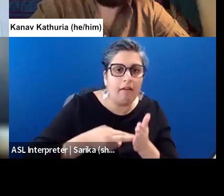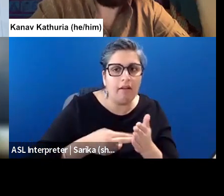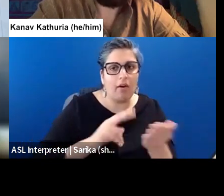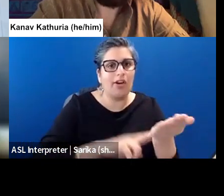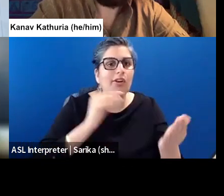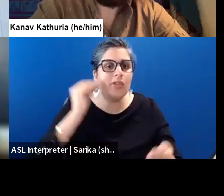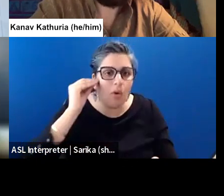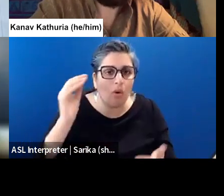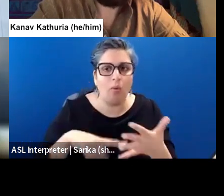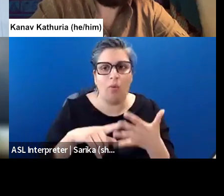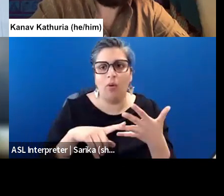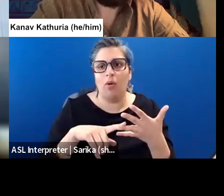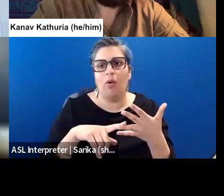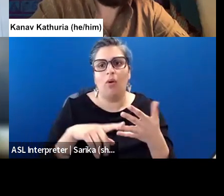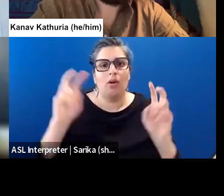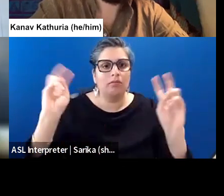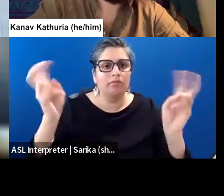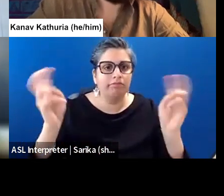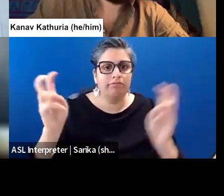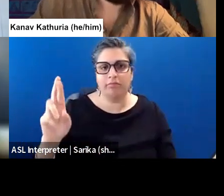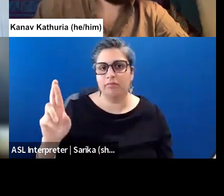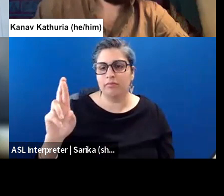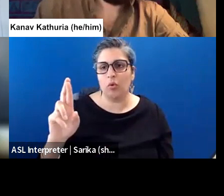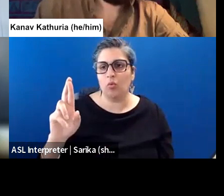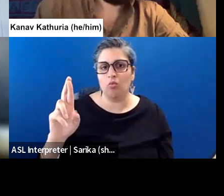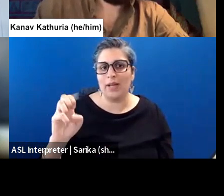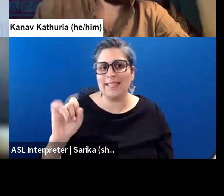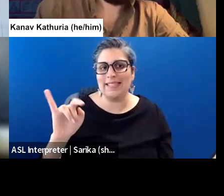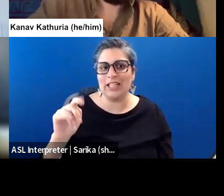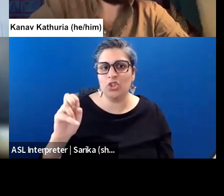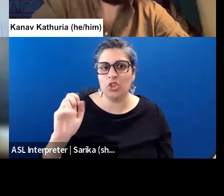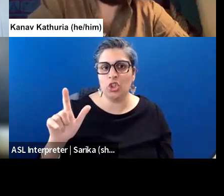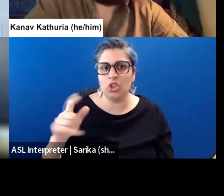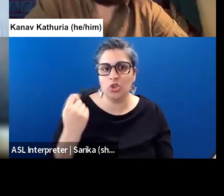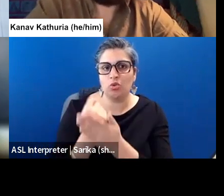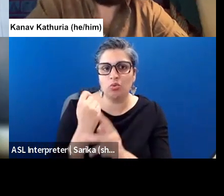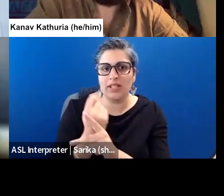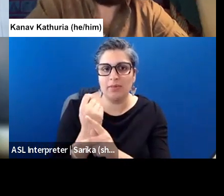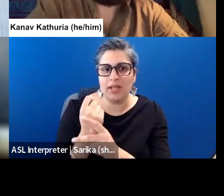or residential treatment facilities or locked